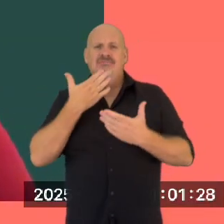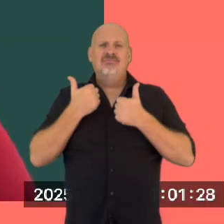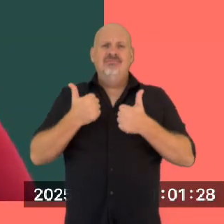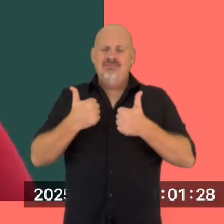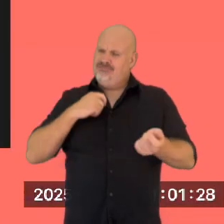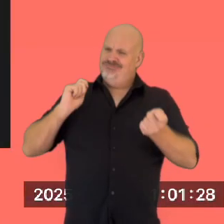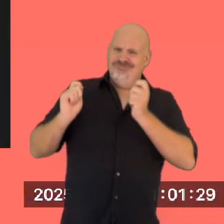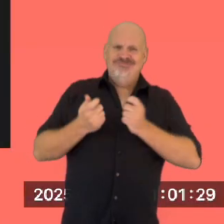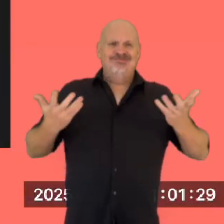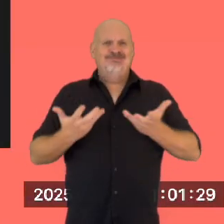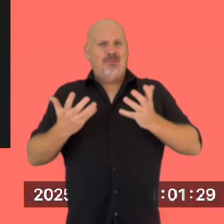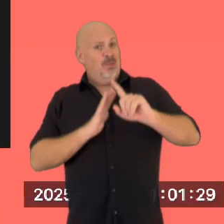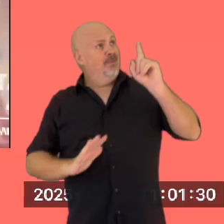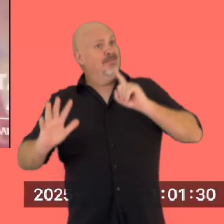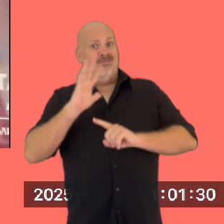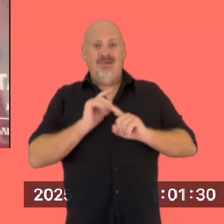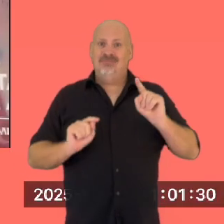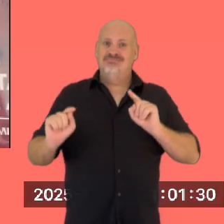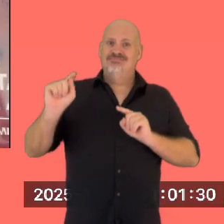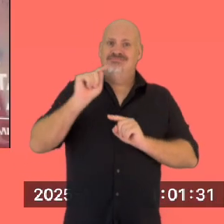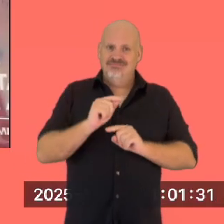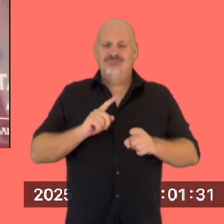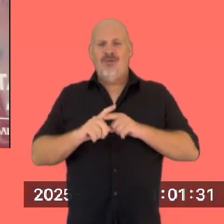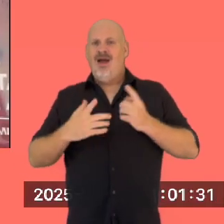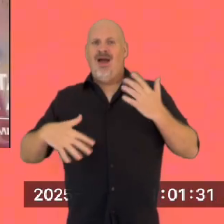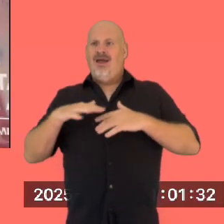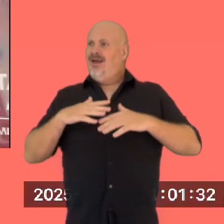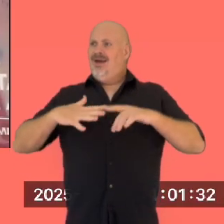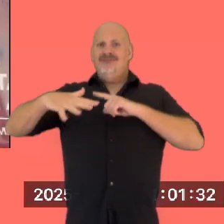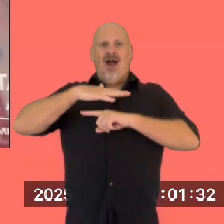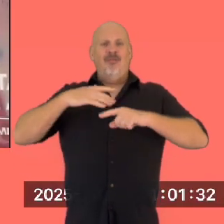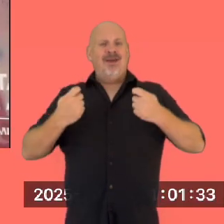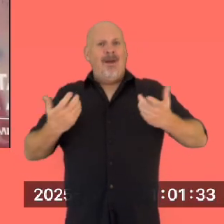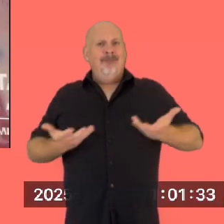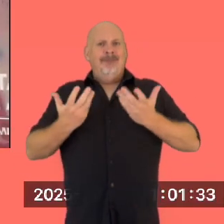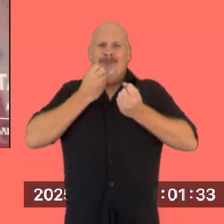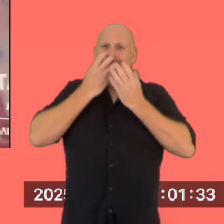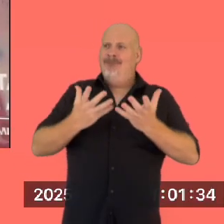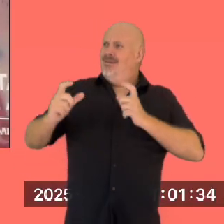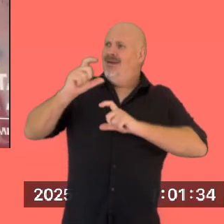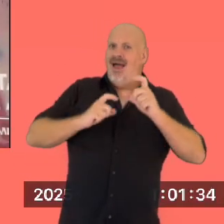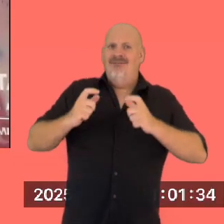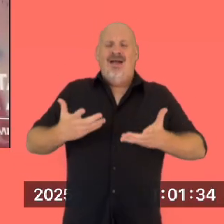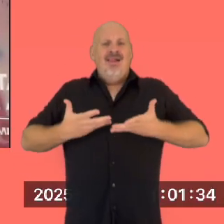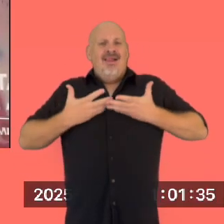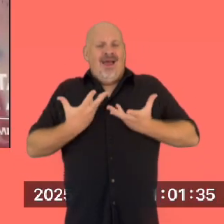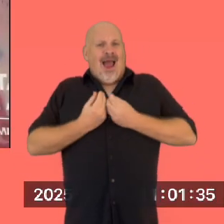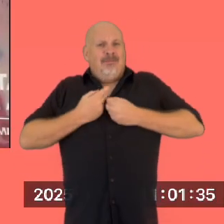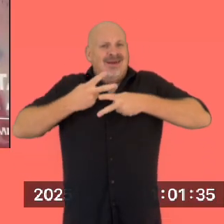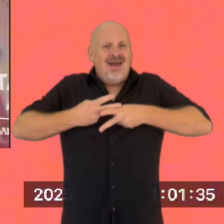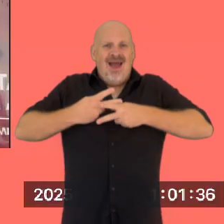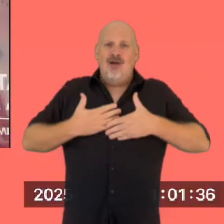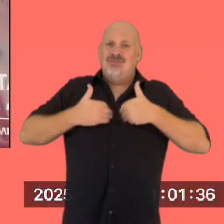clinical spaces across the country and makes them into beautiful, colourful environments to receive care